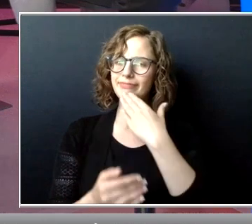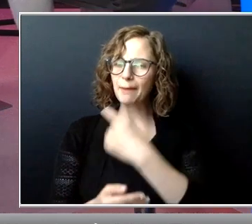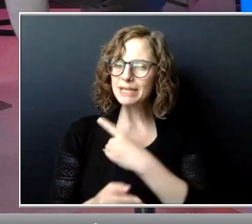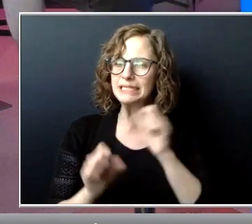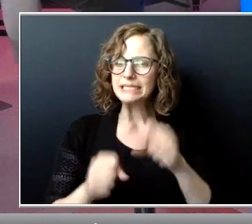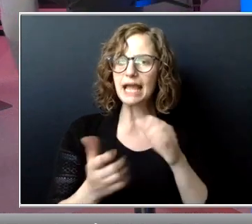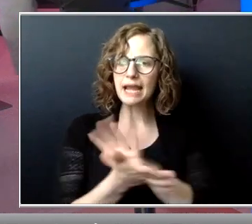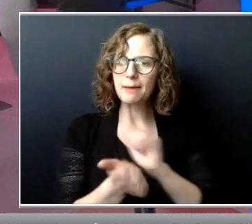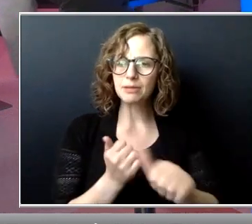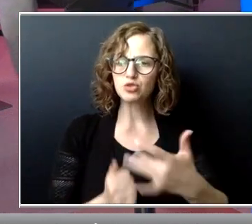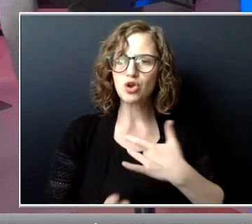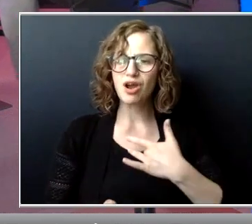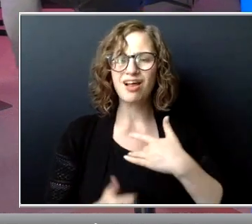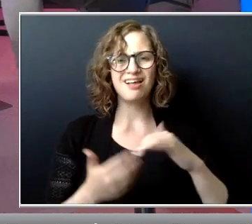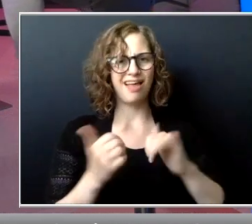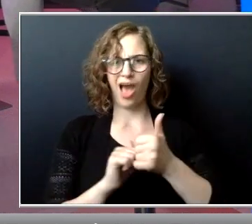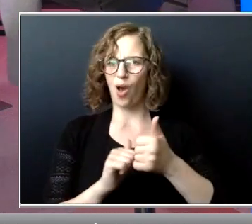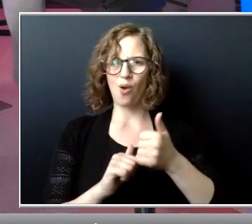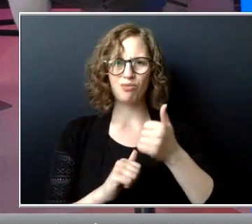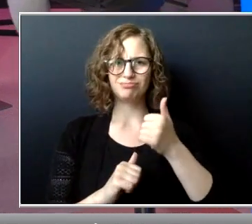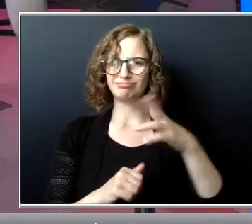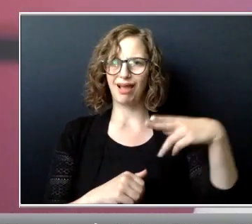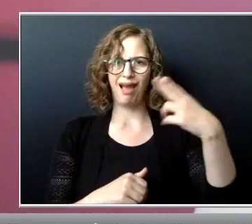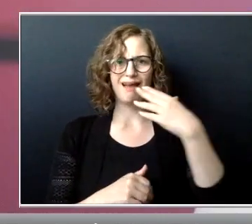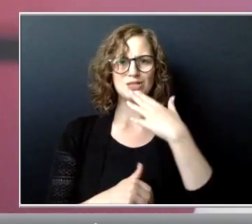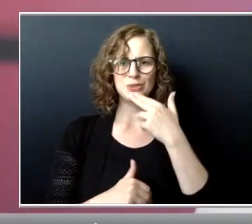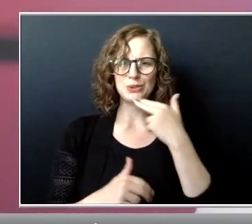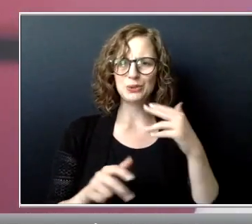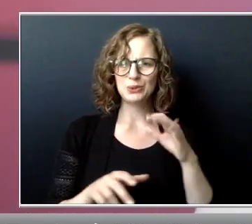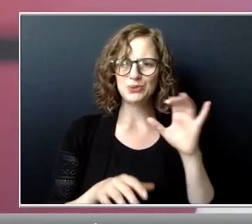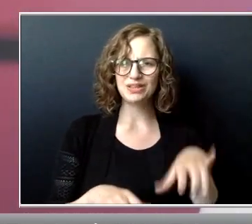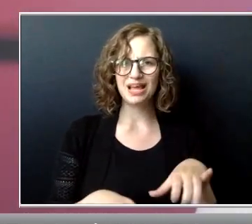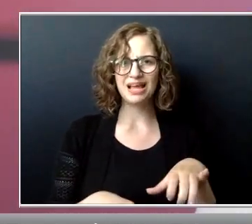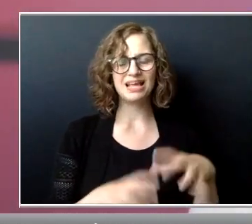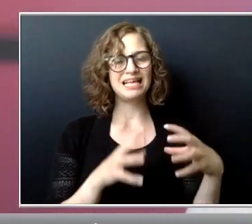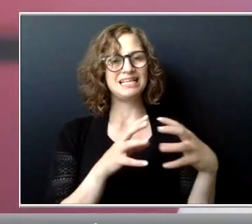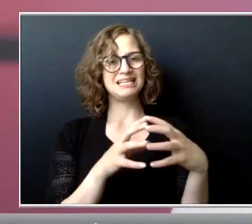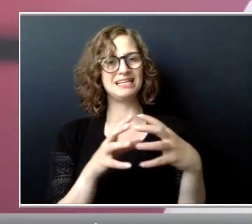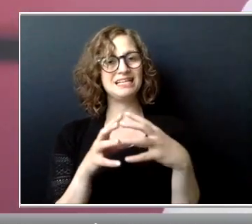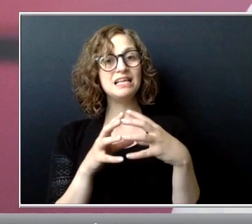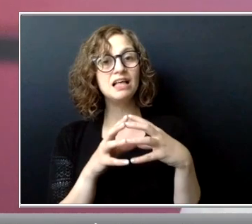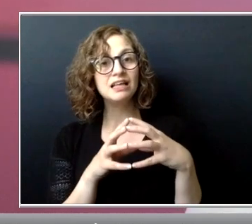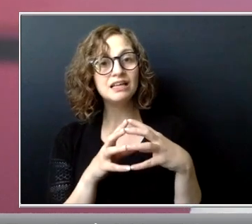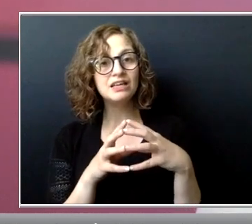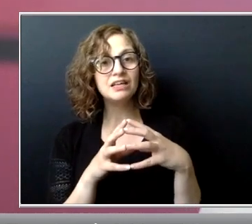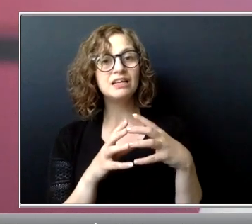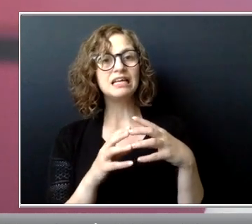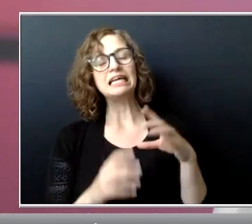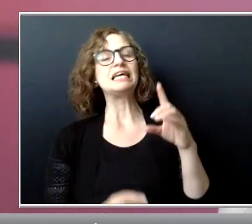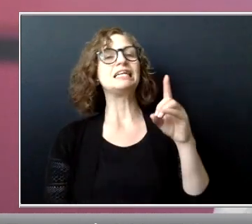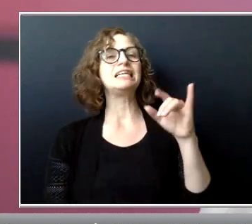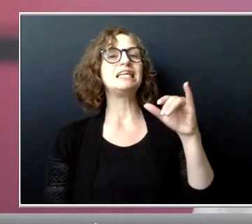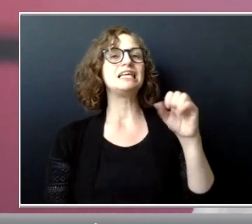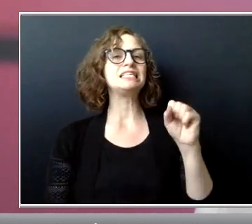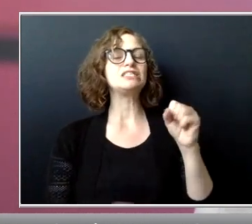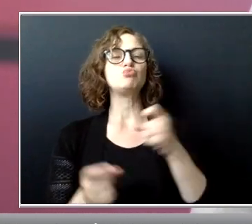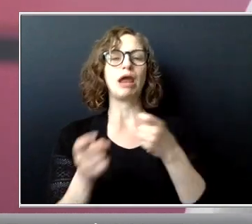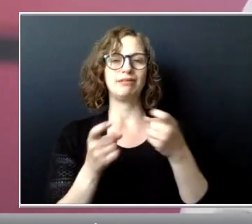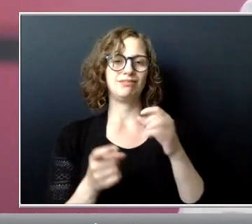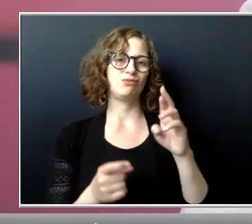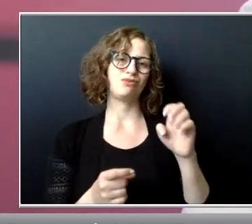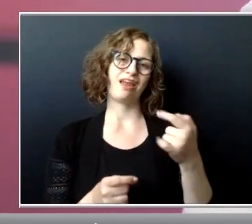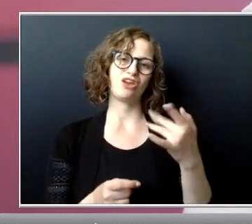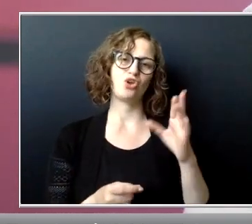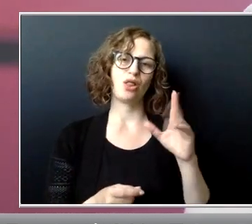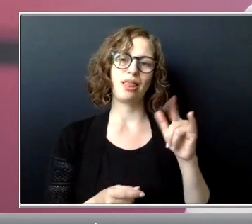that? Well, it's cell dysregulation. And if you think about the heart, what's it? Cell what? Cell dysregulation. Dysregulation, okay. So, I mean, bottom line is